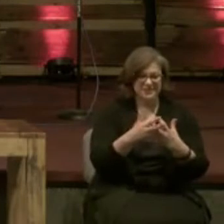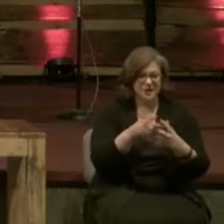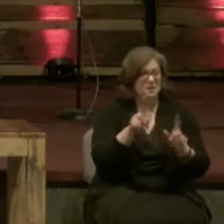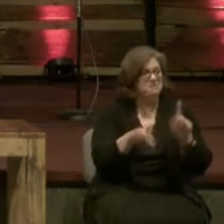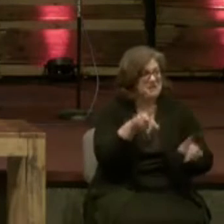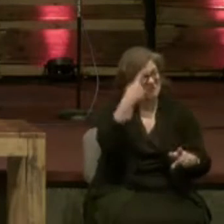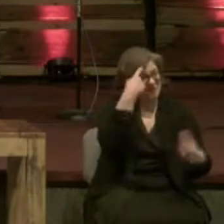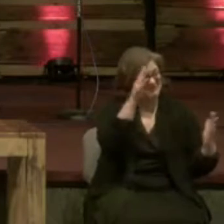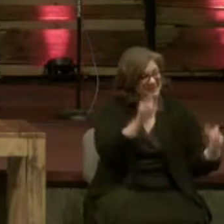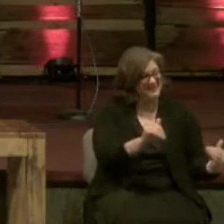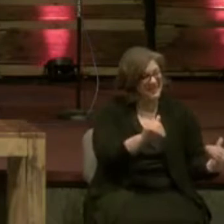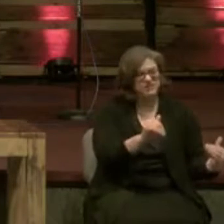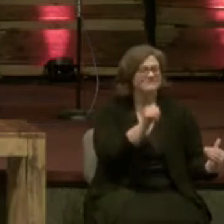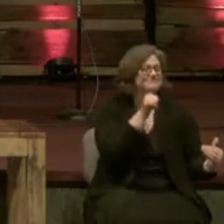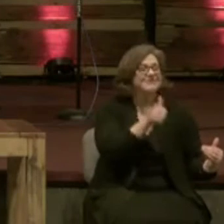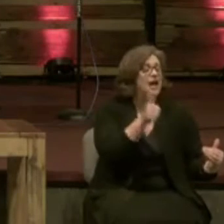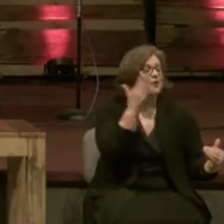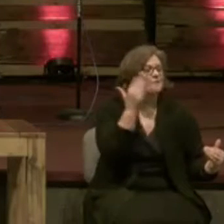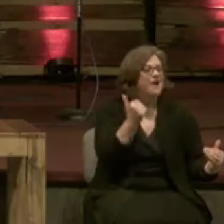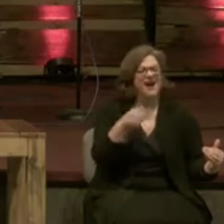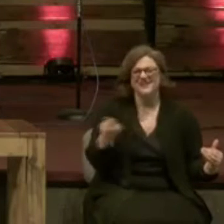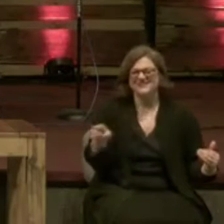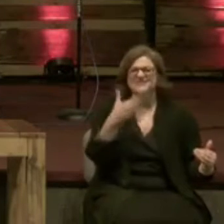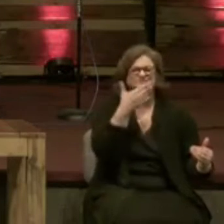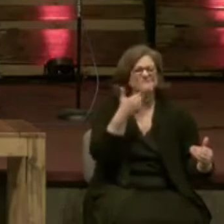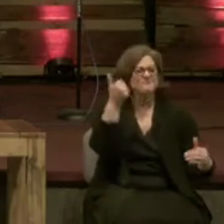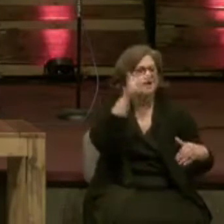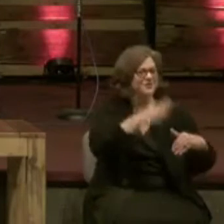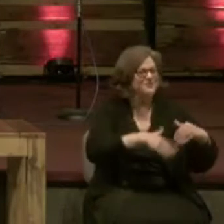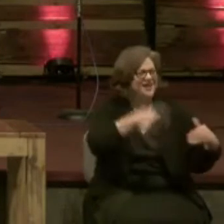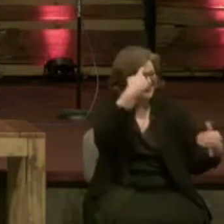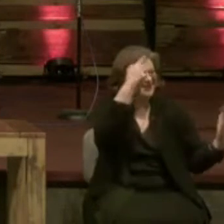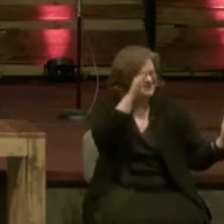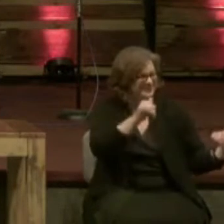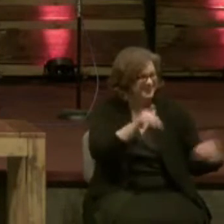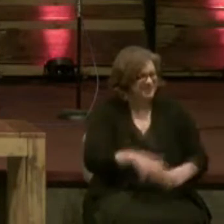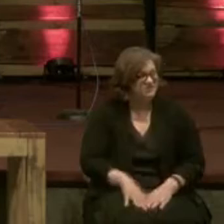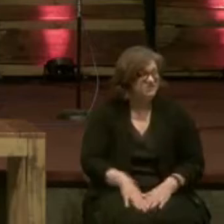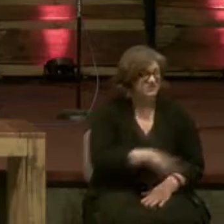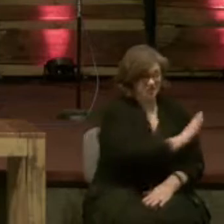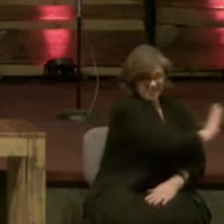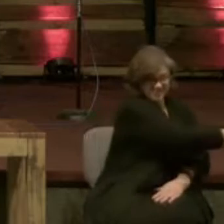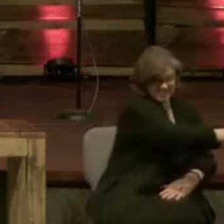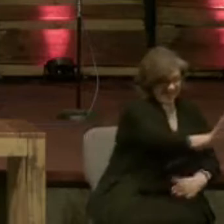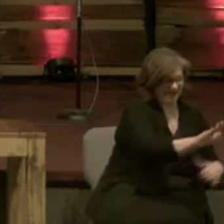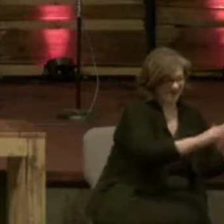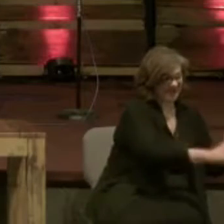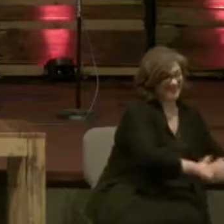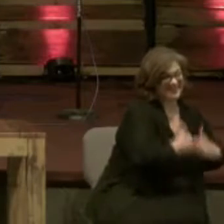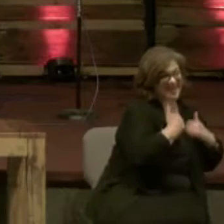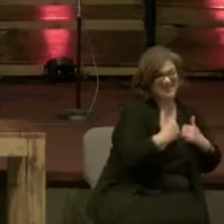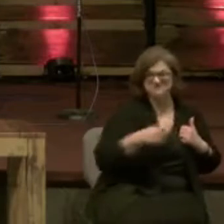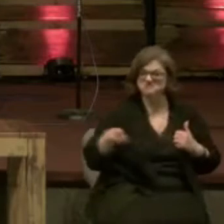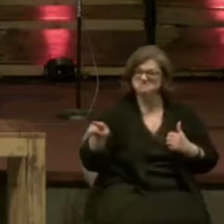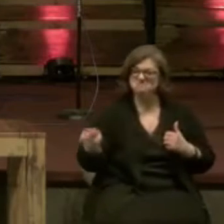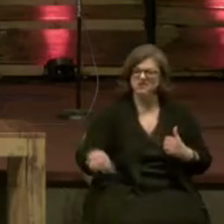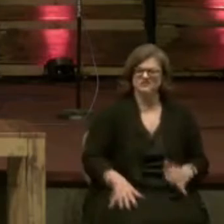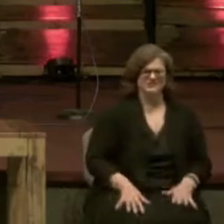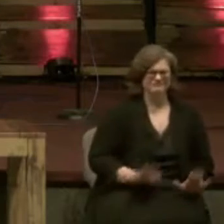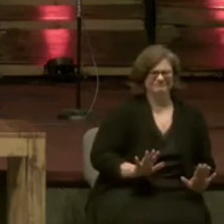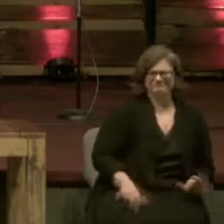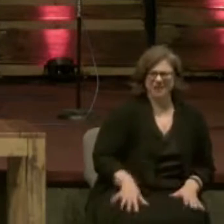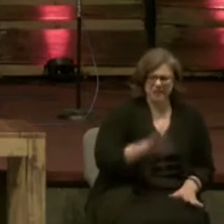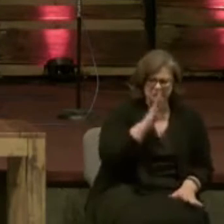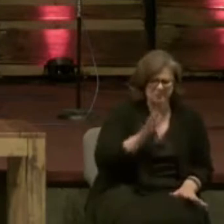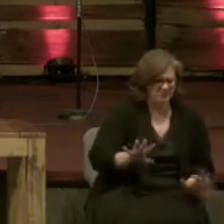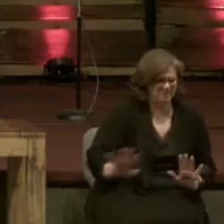didn't see Jesus. They missed out on the Messiah because he didn't fit into their life. Because they made their life about what they could get. They made